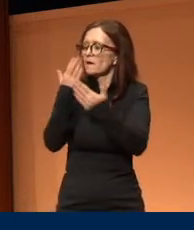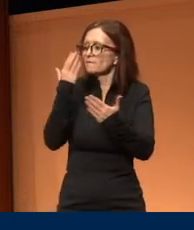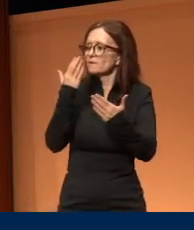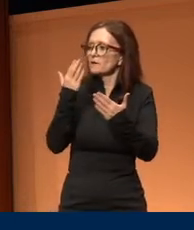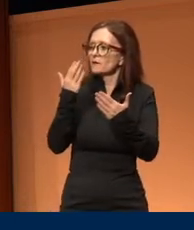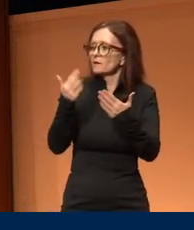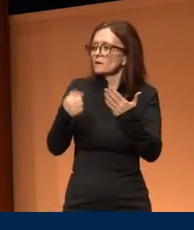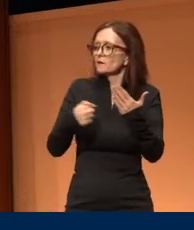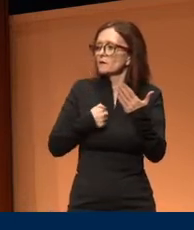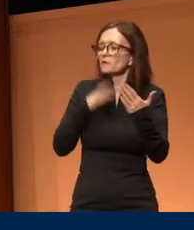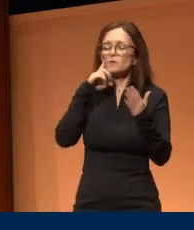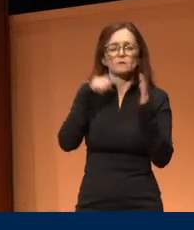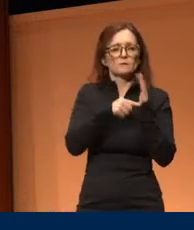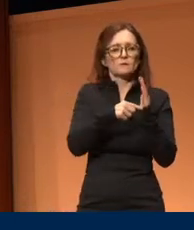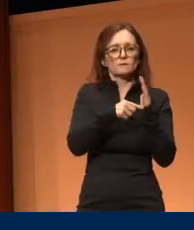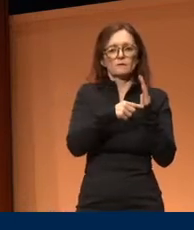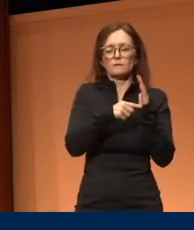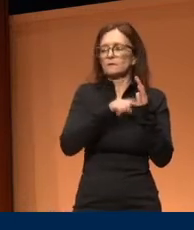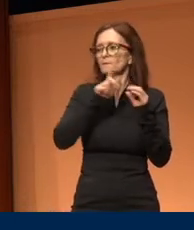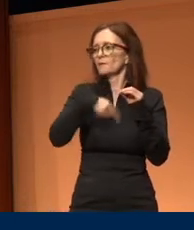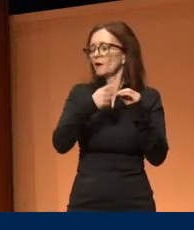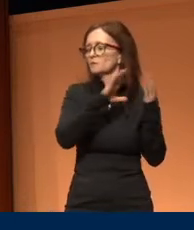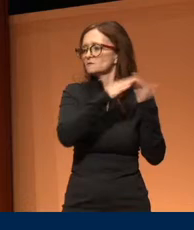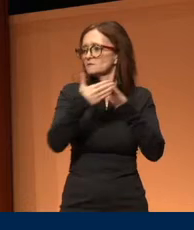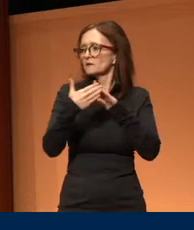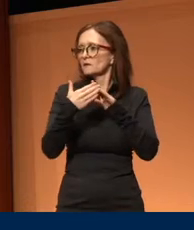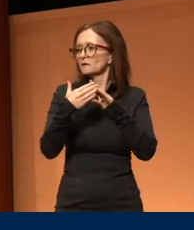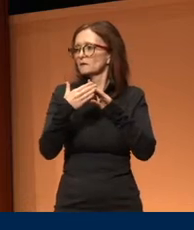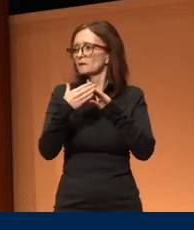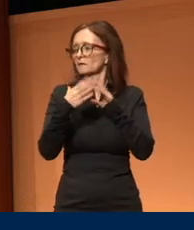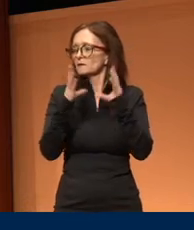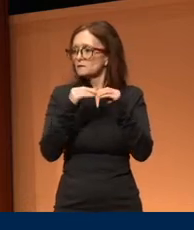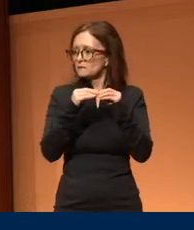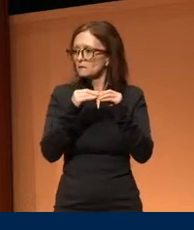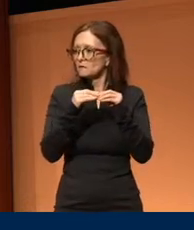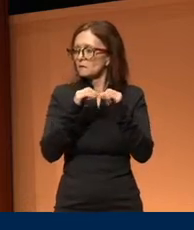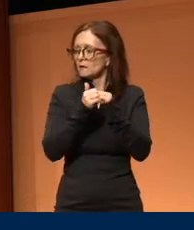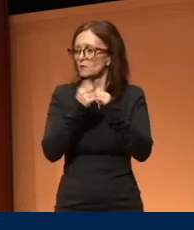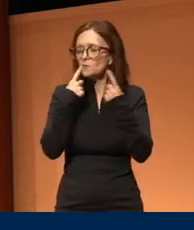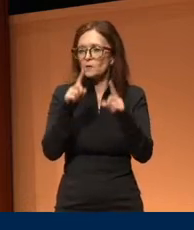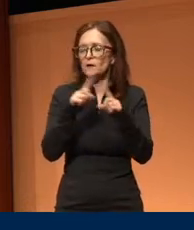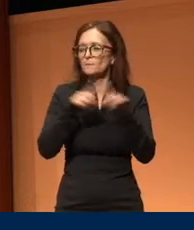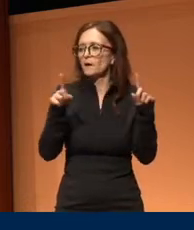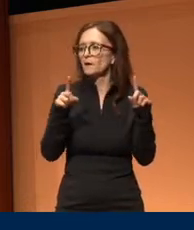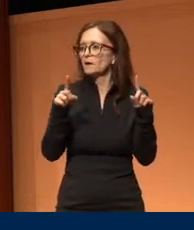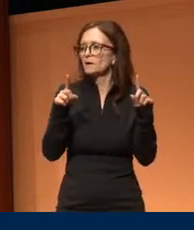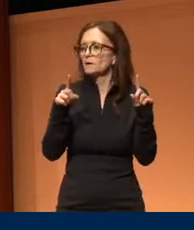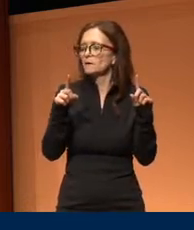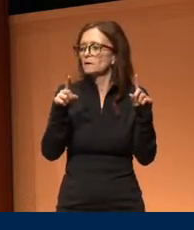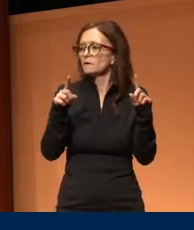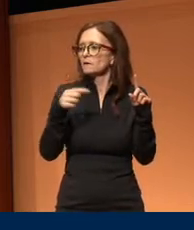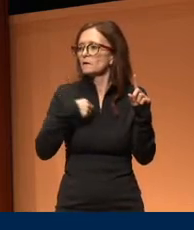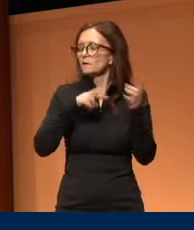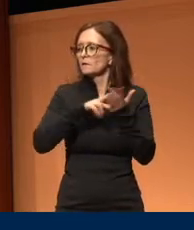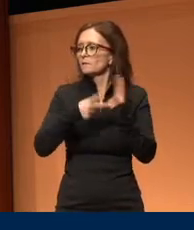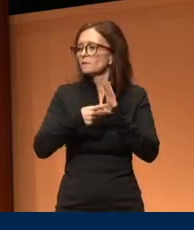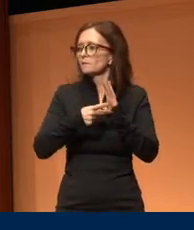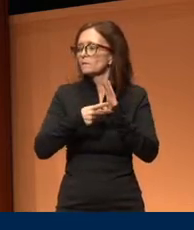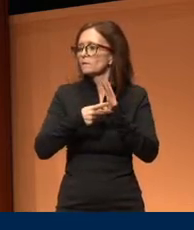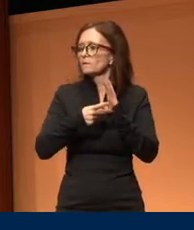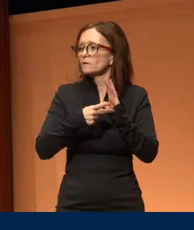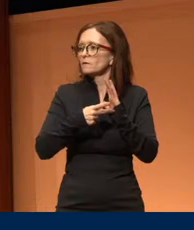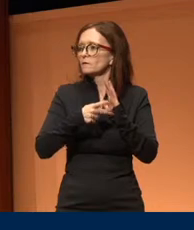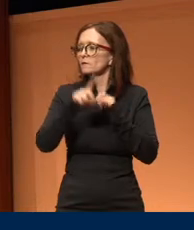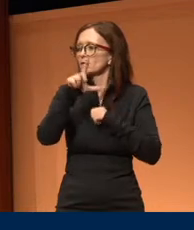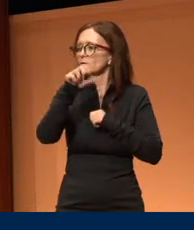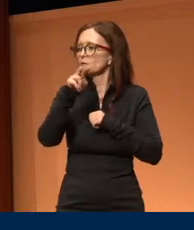your example of city assembly working out well, but however, if love